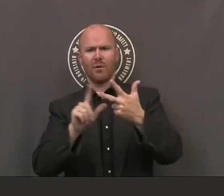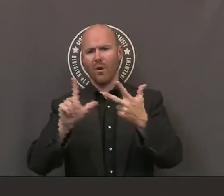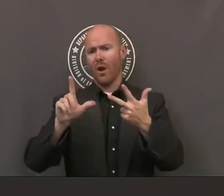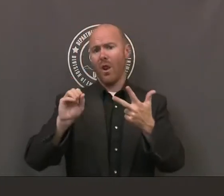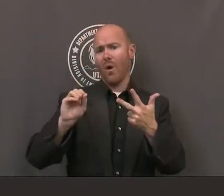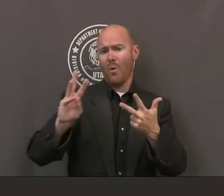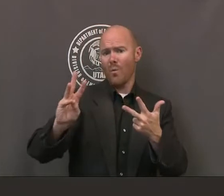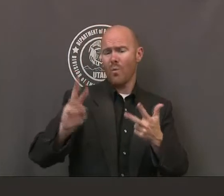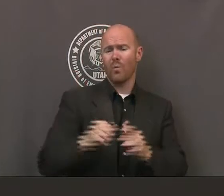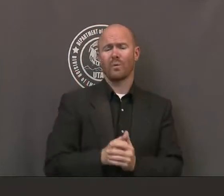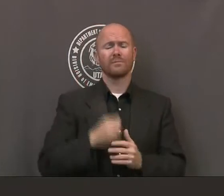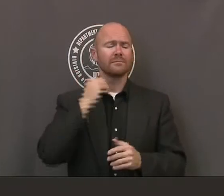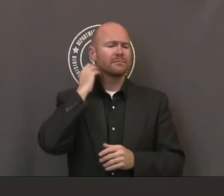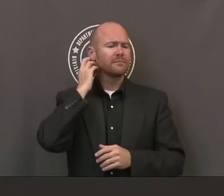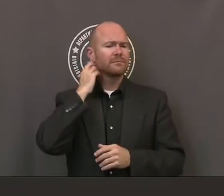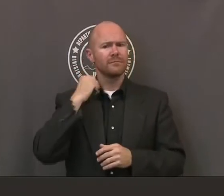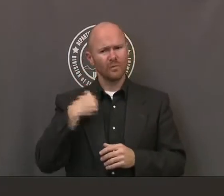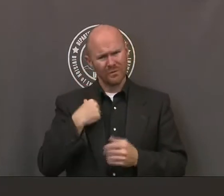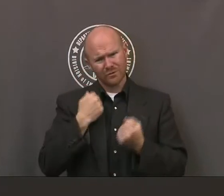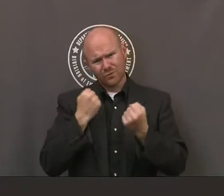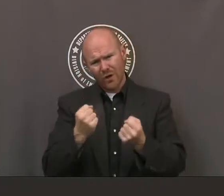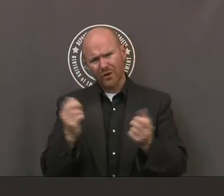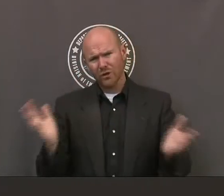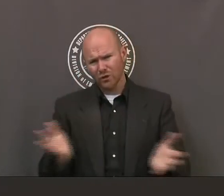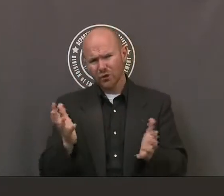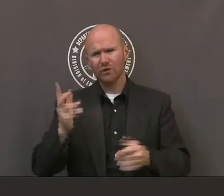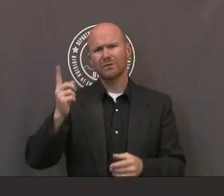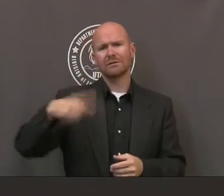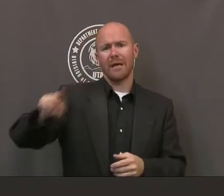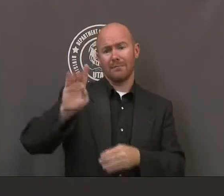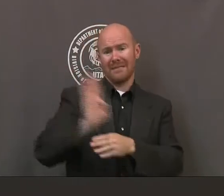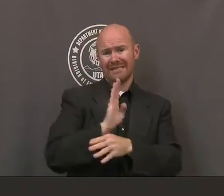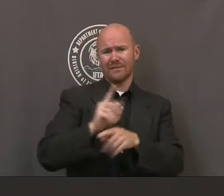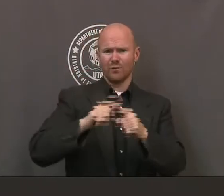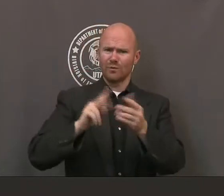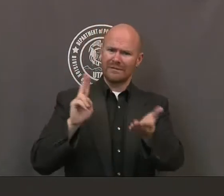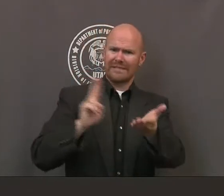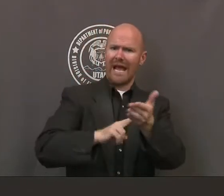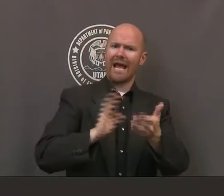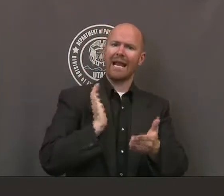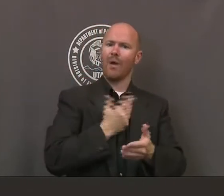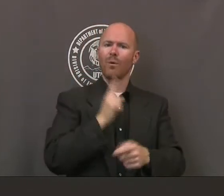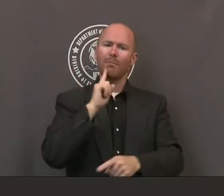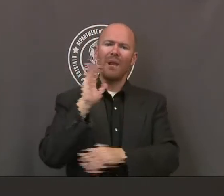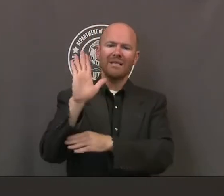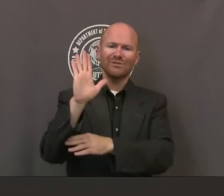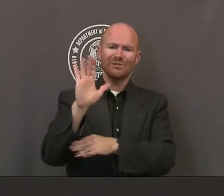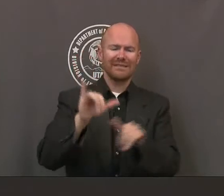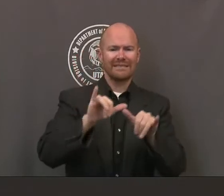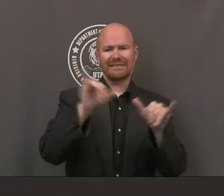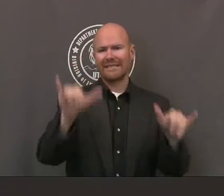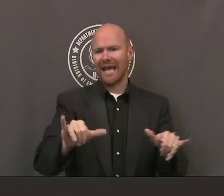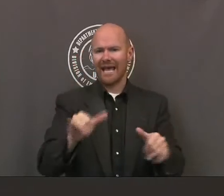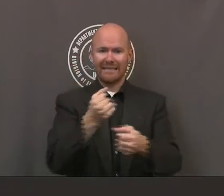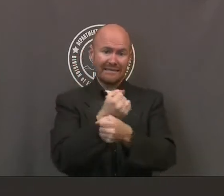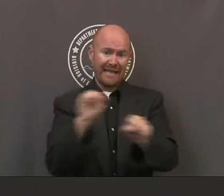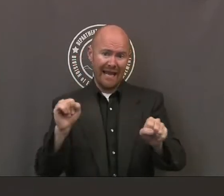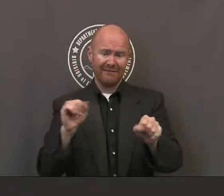also strongly encourage businesses to sign the Stay Safe to Stay Open pledge, or a similar pledge, as I've stated